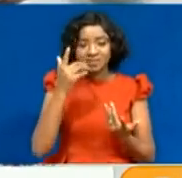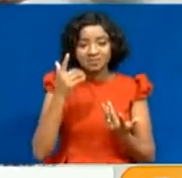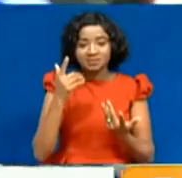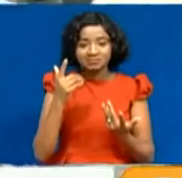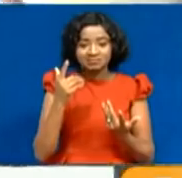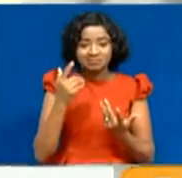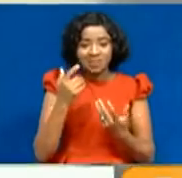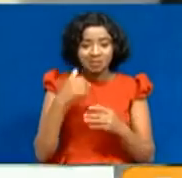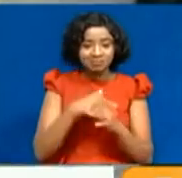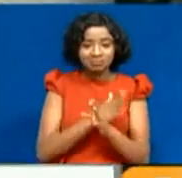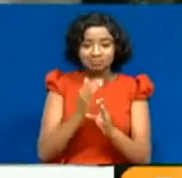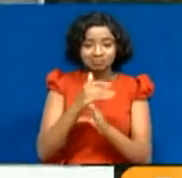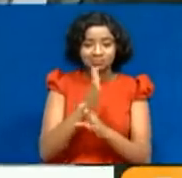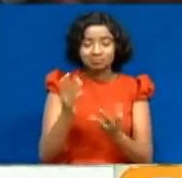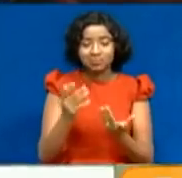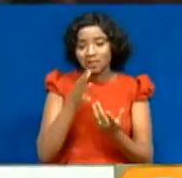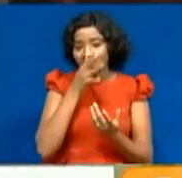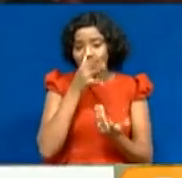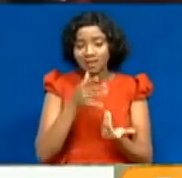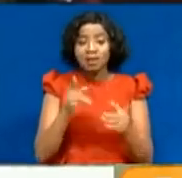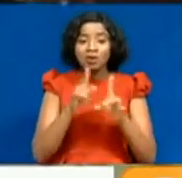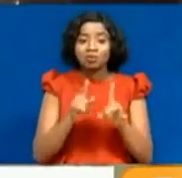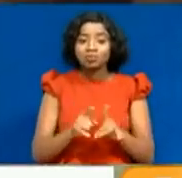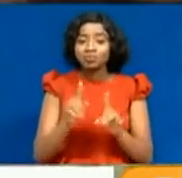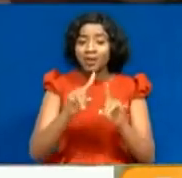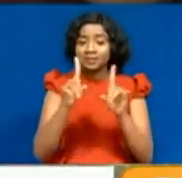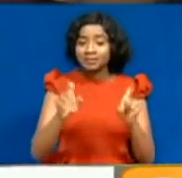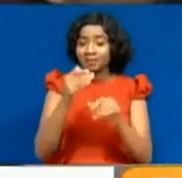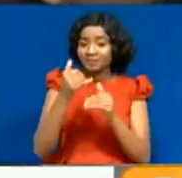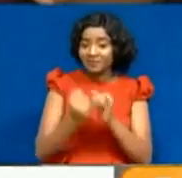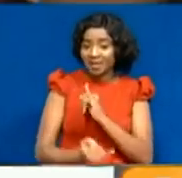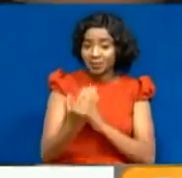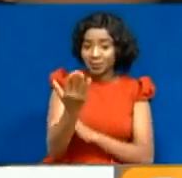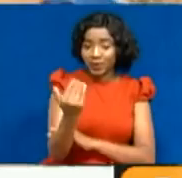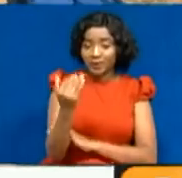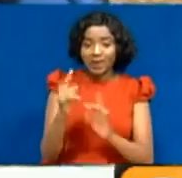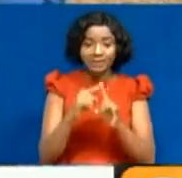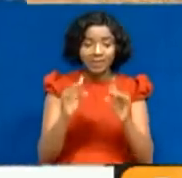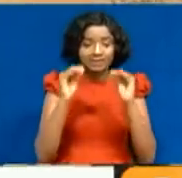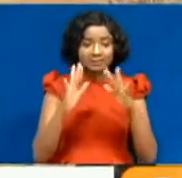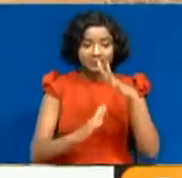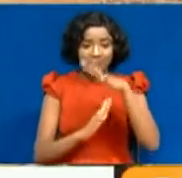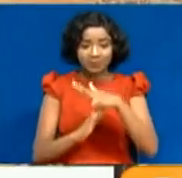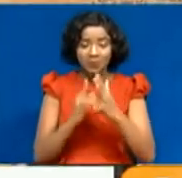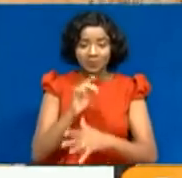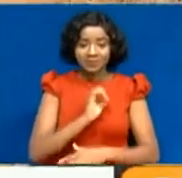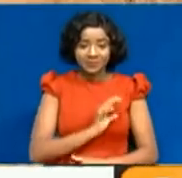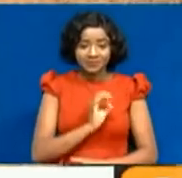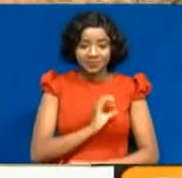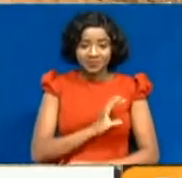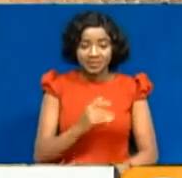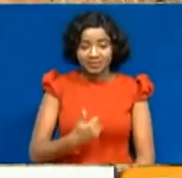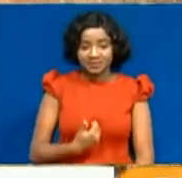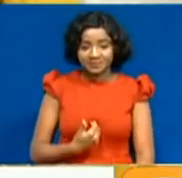are we being cheated? Na huku mtihani wa kitaifa ukitarajiwa kuanza wiki mbili zijazo, wasimamizi wa elimu wanahofia usalama wa wanafunzi na walimu